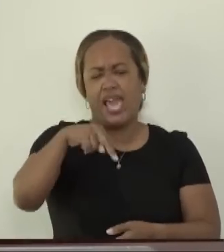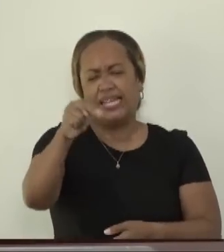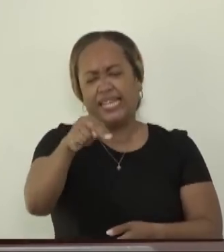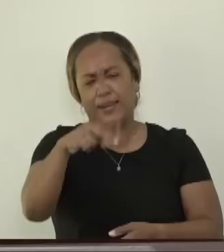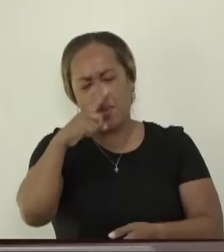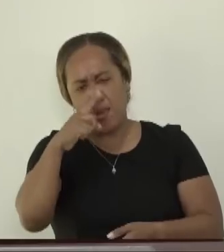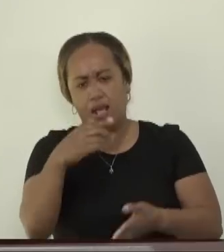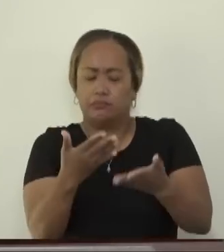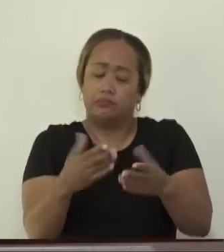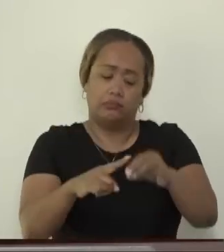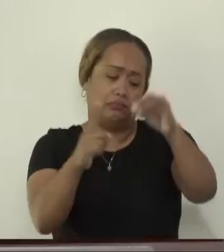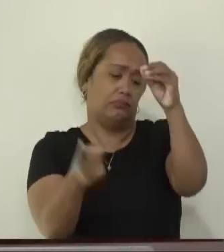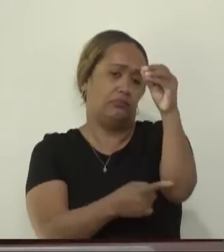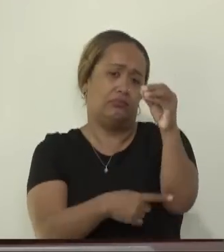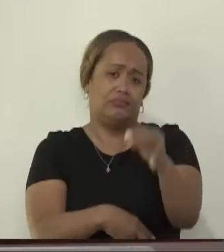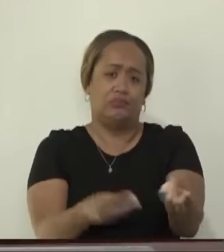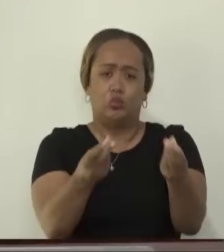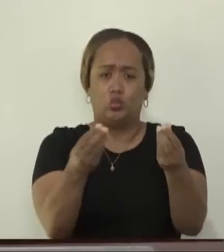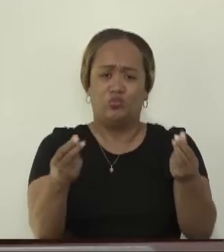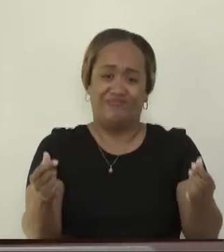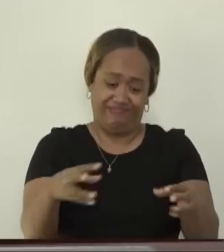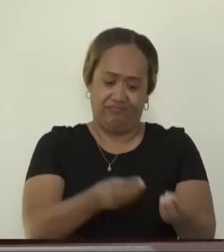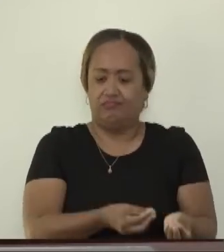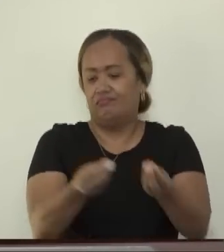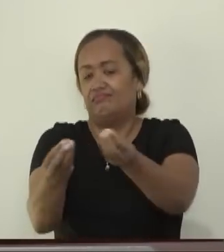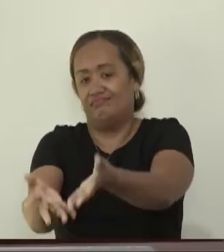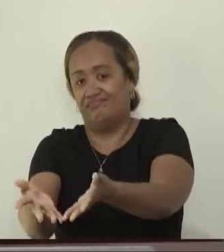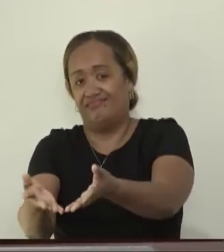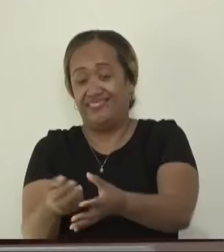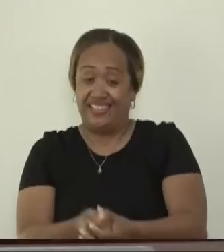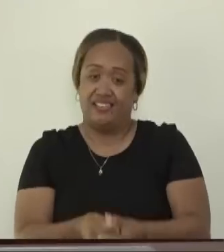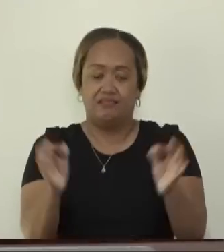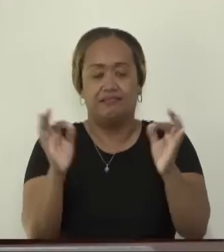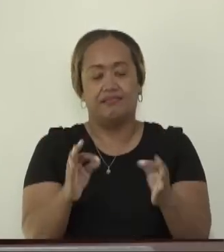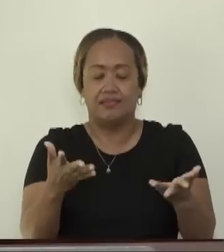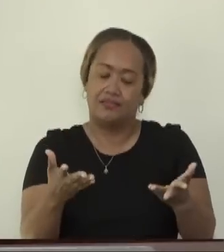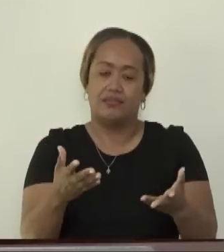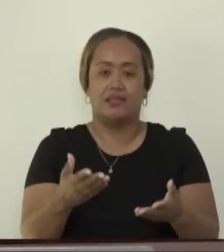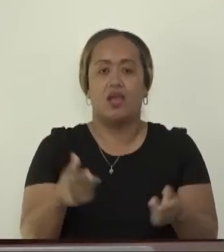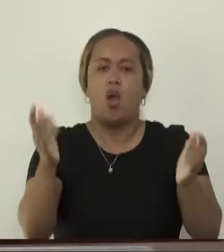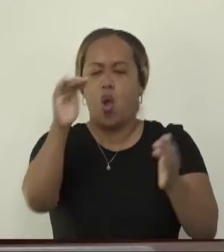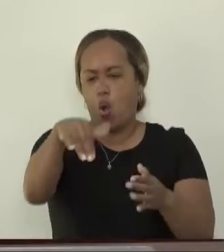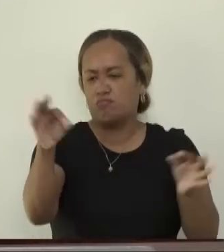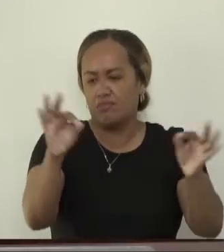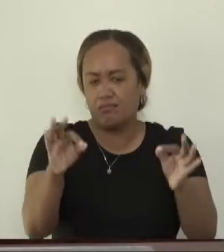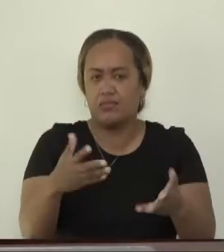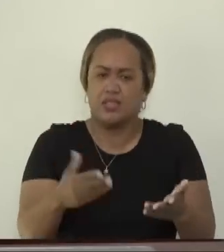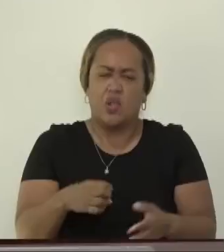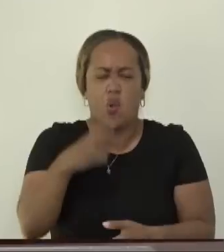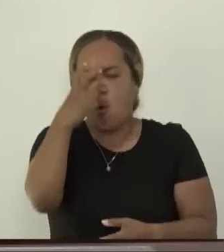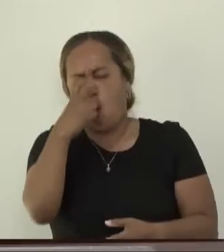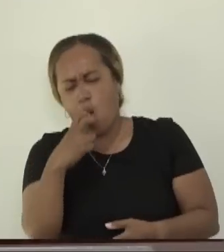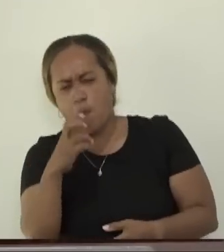of groceries means a lot to someone who is a destitute or is homeless. An elderly